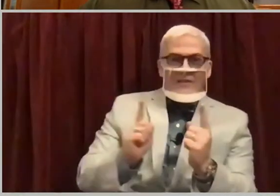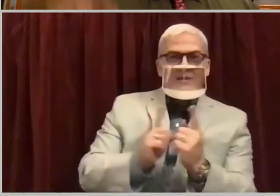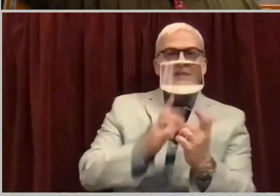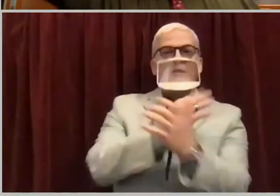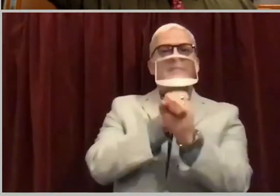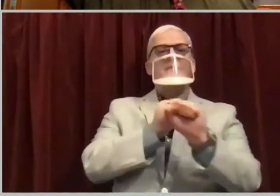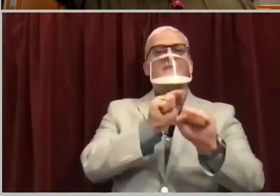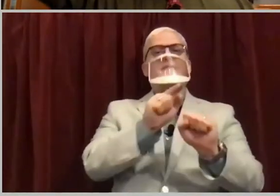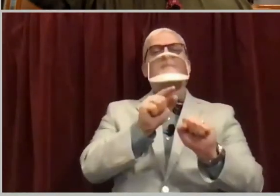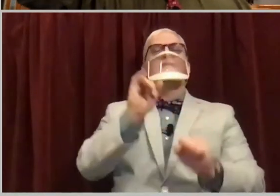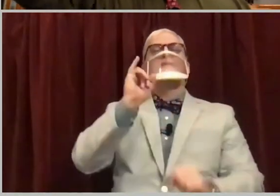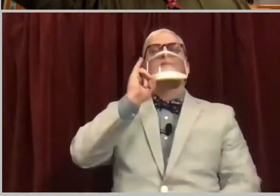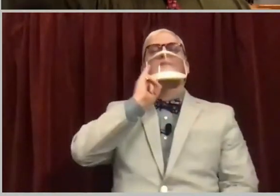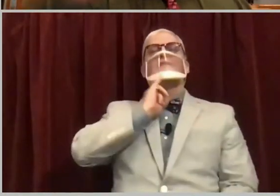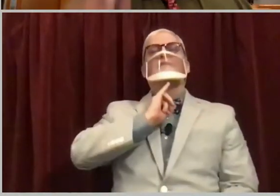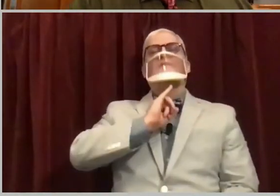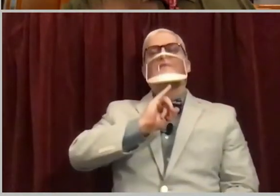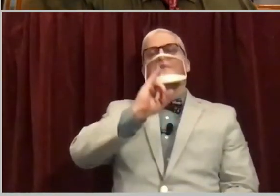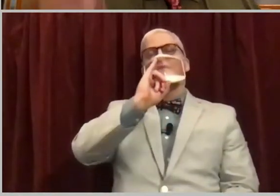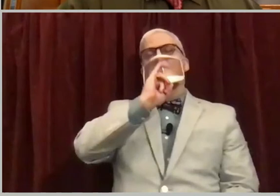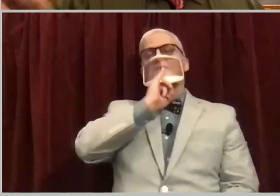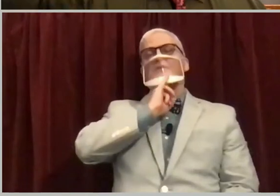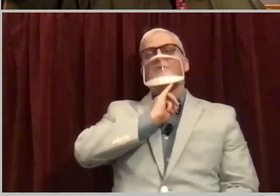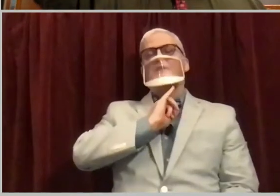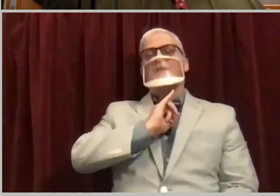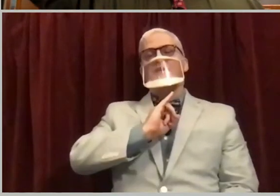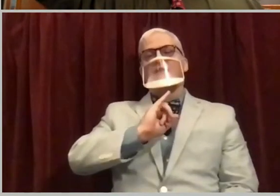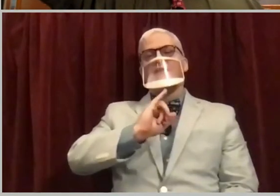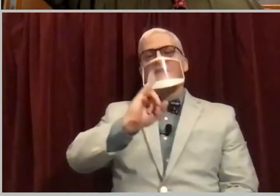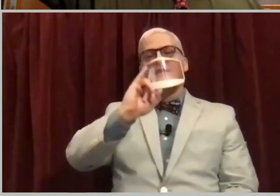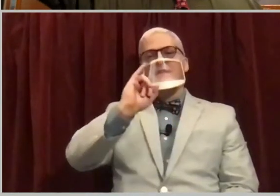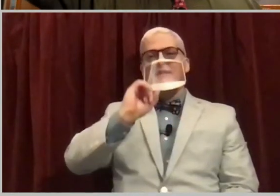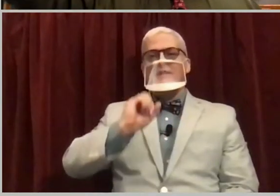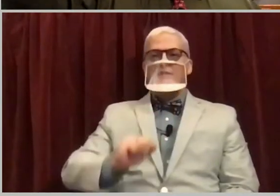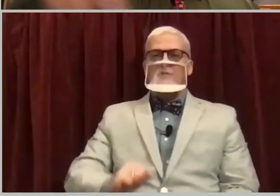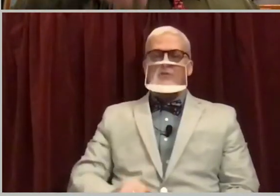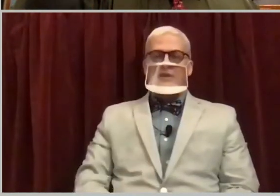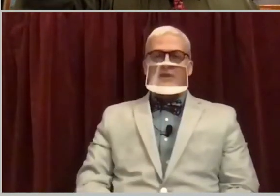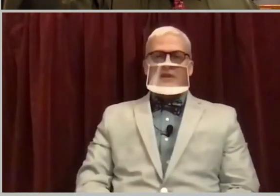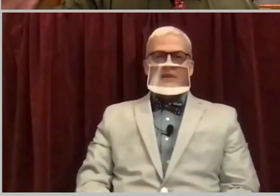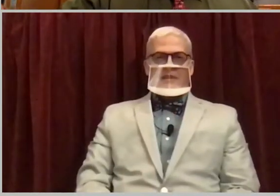Emmanuel shall come to thee, O